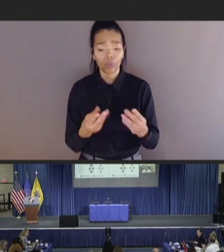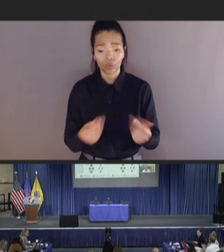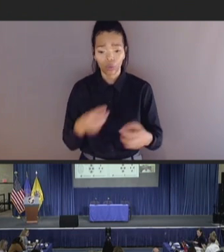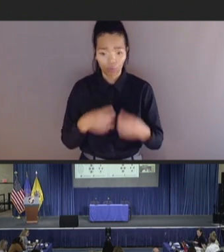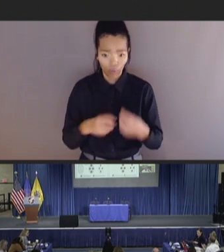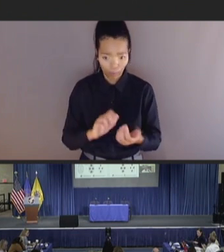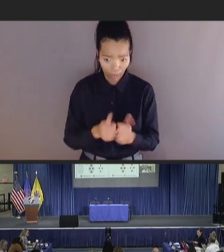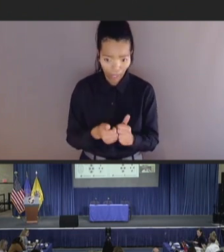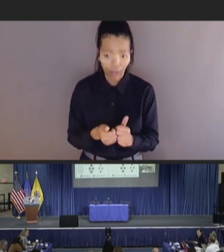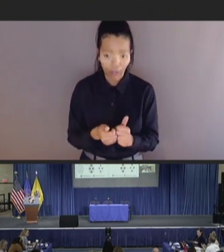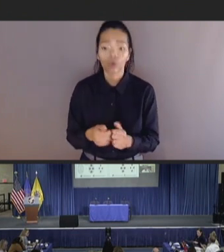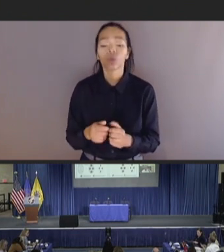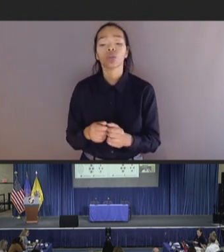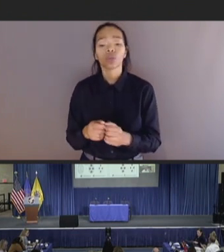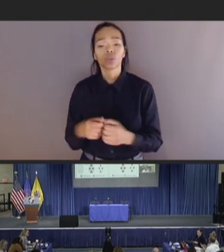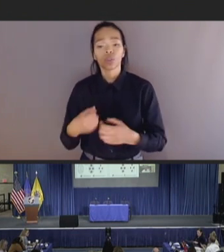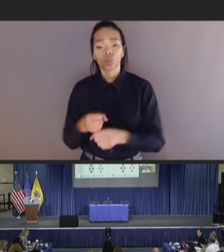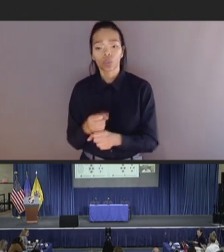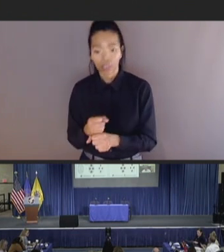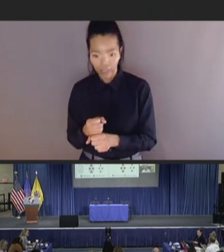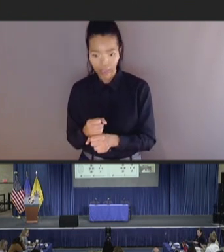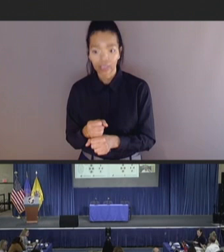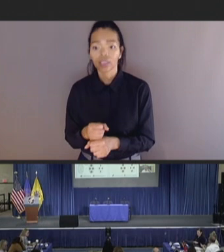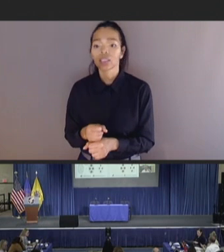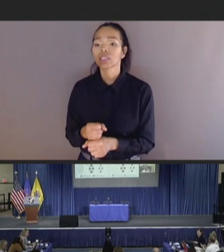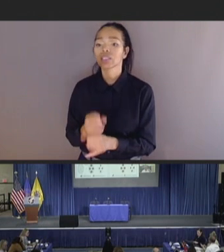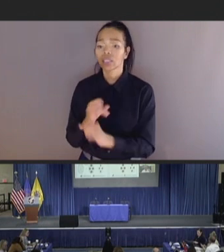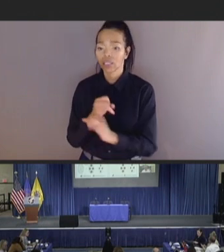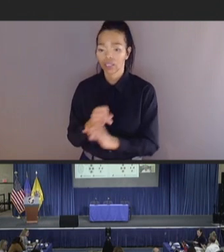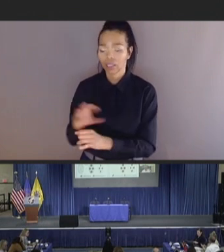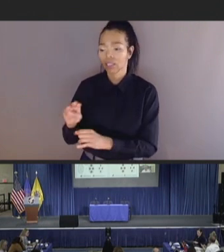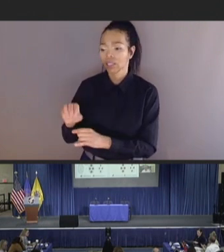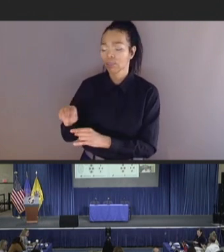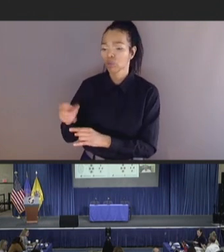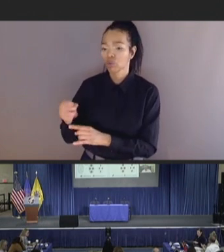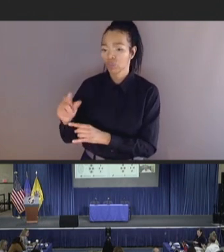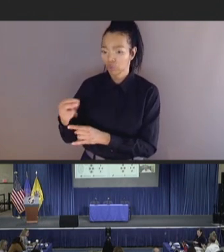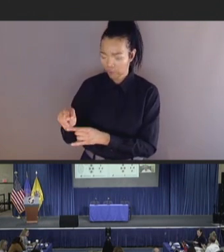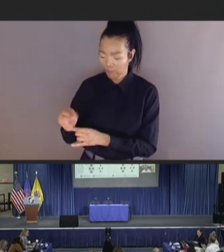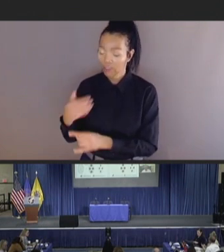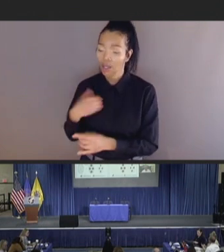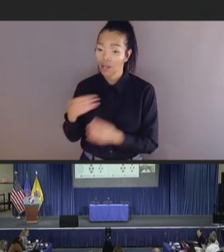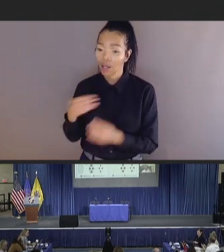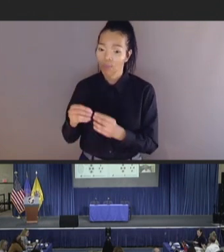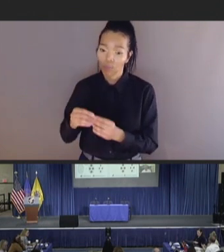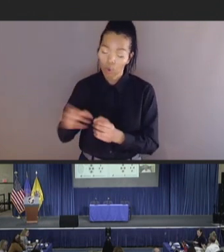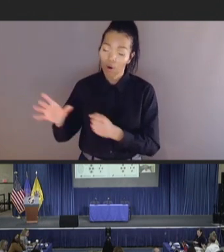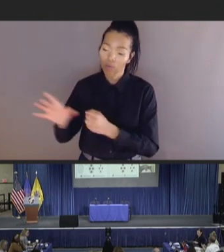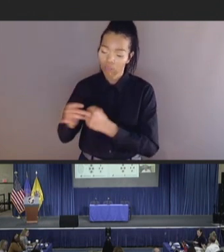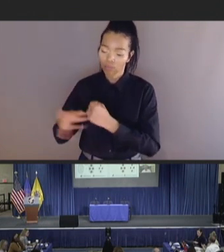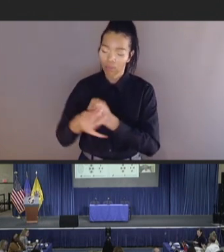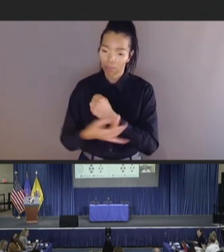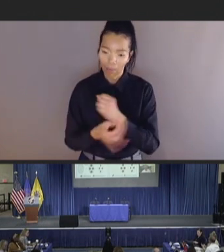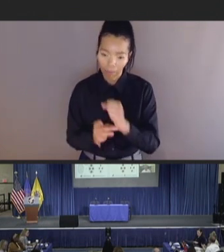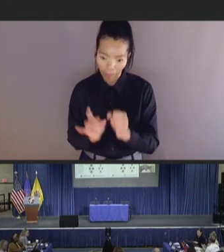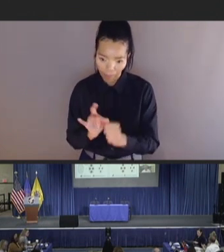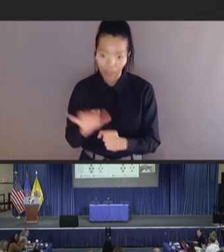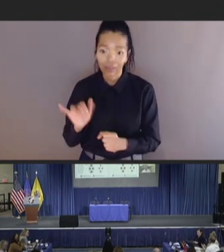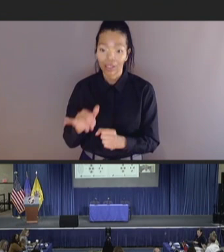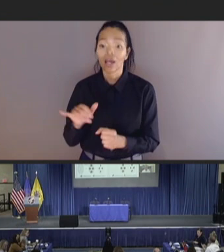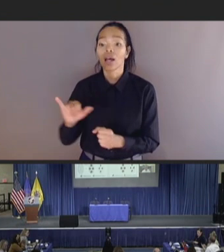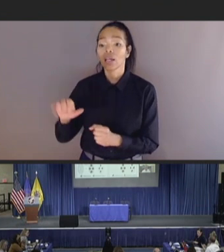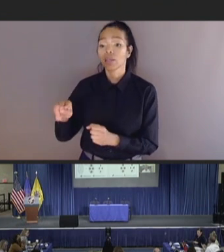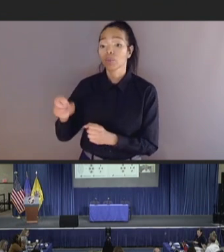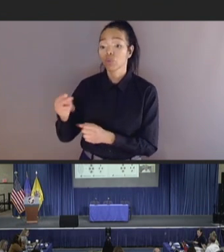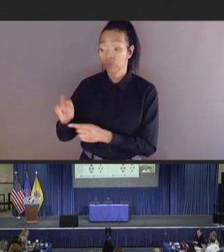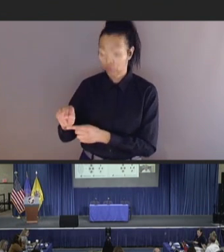by creating immunogens, by Torben creating immunogens that has much higher affinity for this. And in that way, actually, those immunogens are able